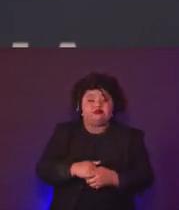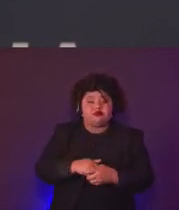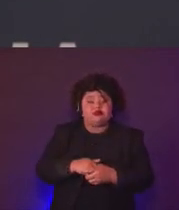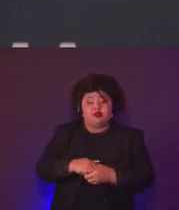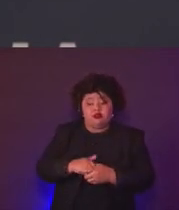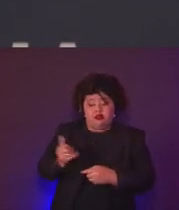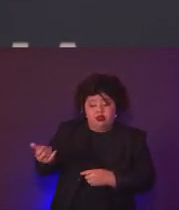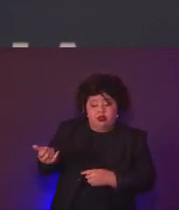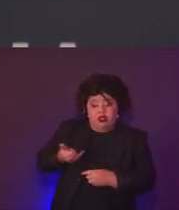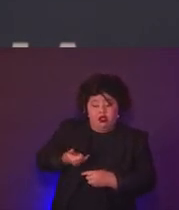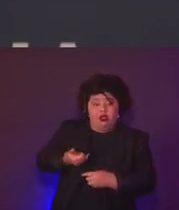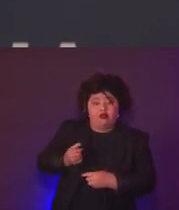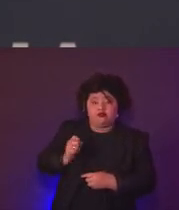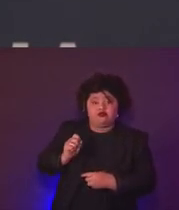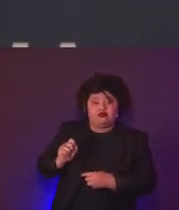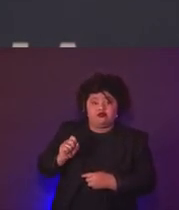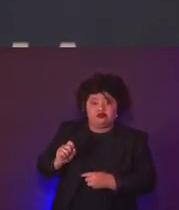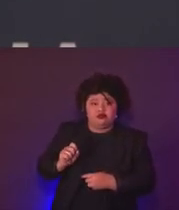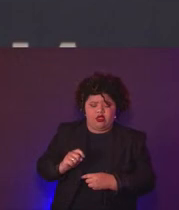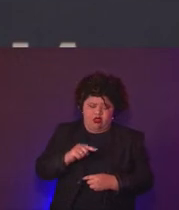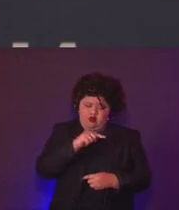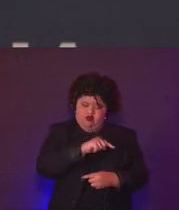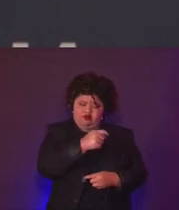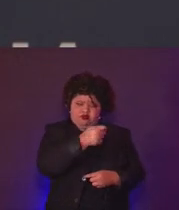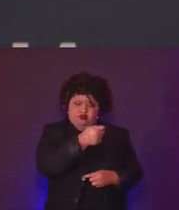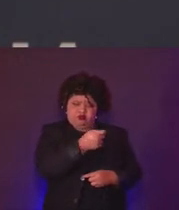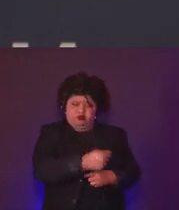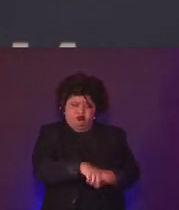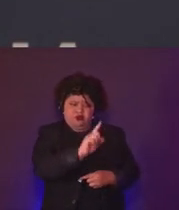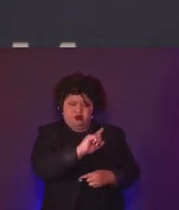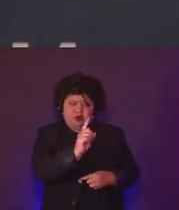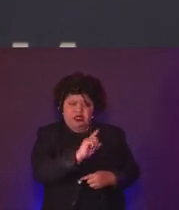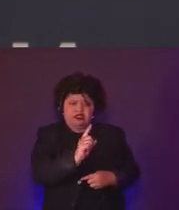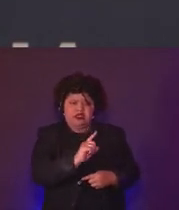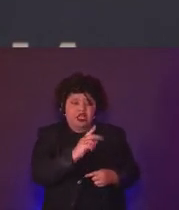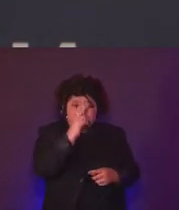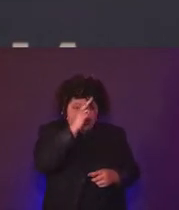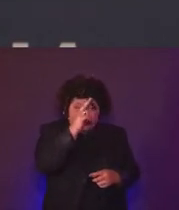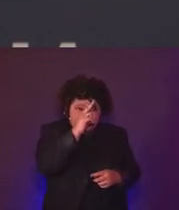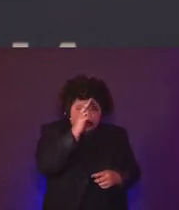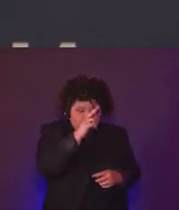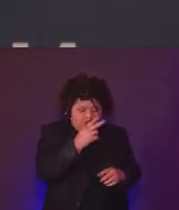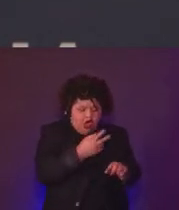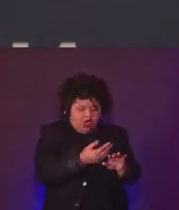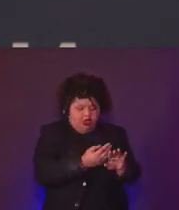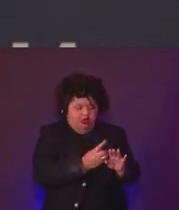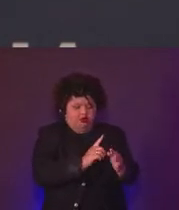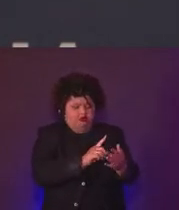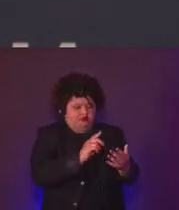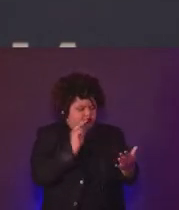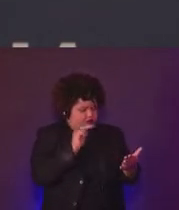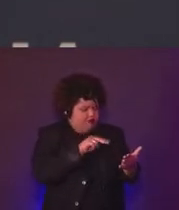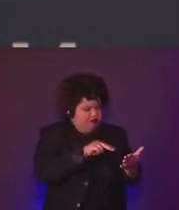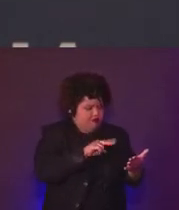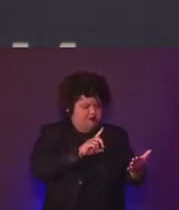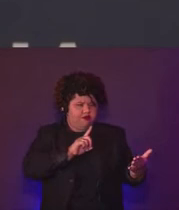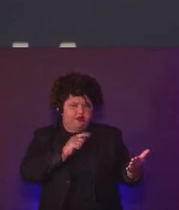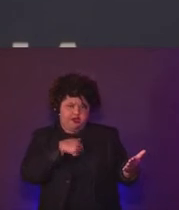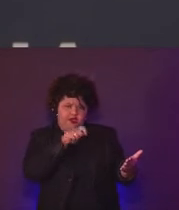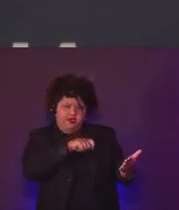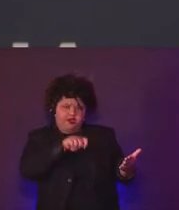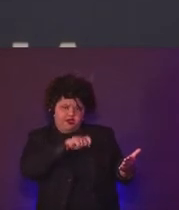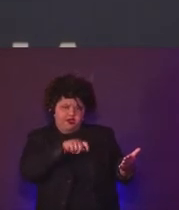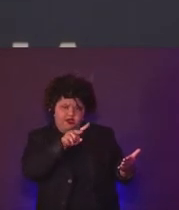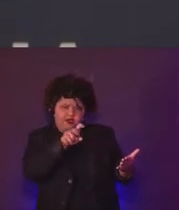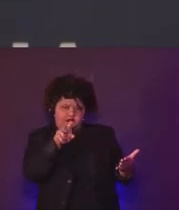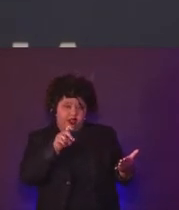you did not need to distance yourself completely from the story to tell it properly. And his best example was a reporter whose home and neighborhood were